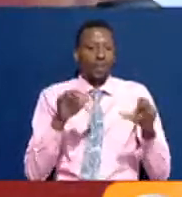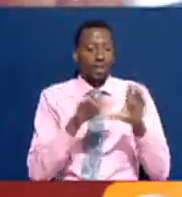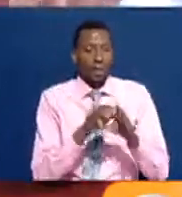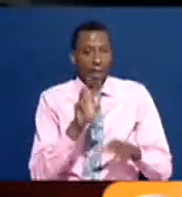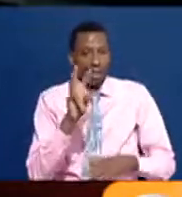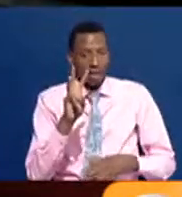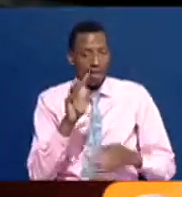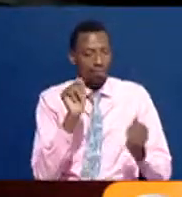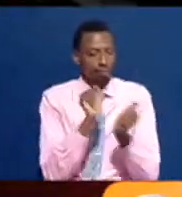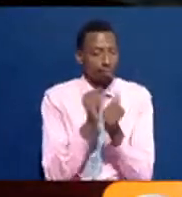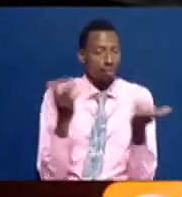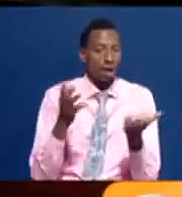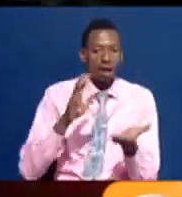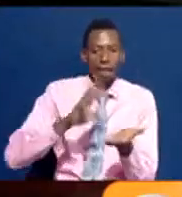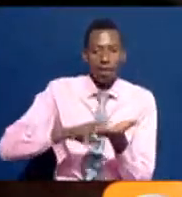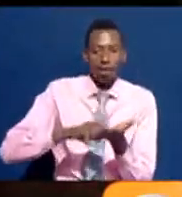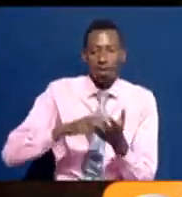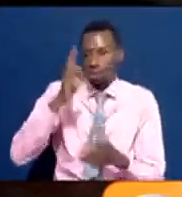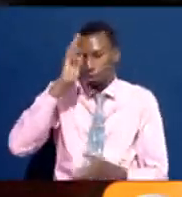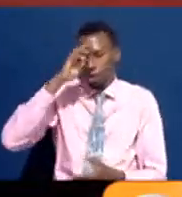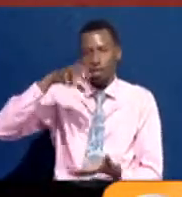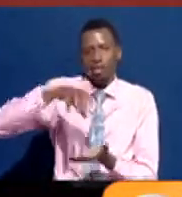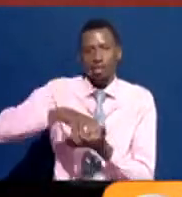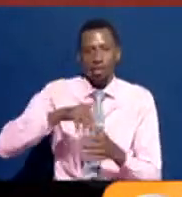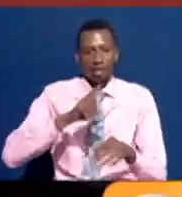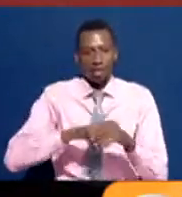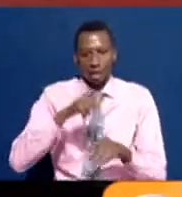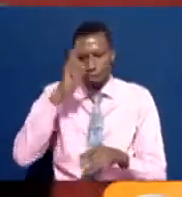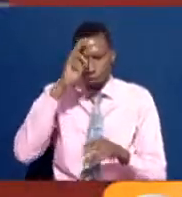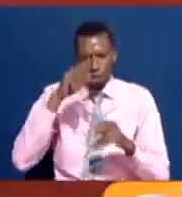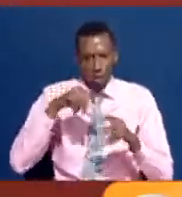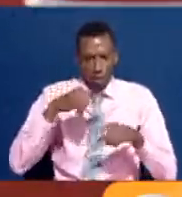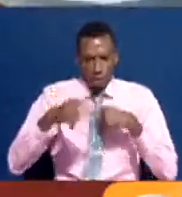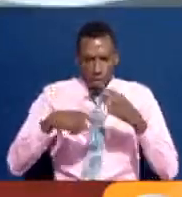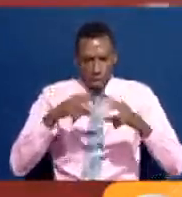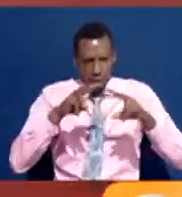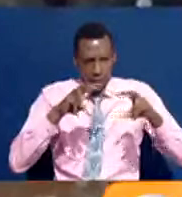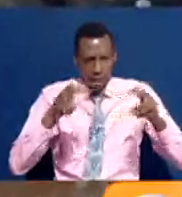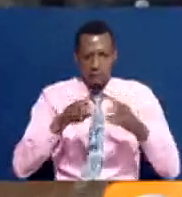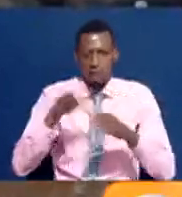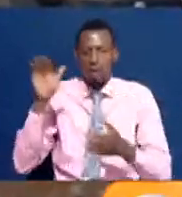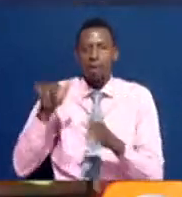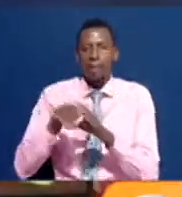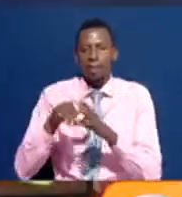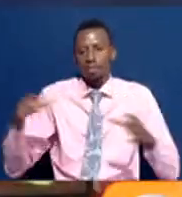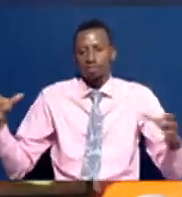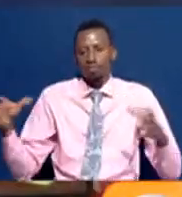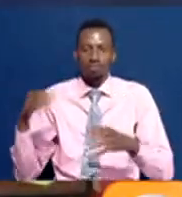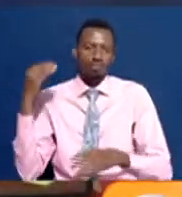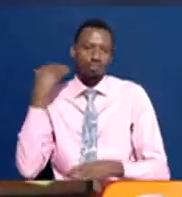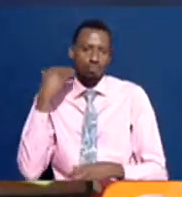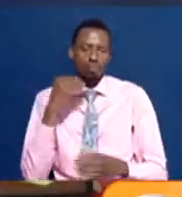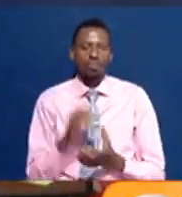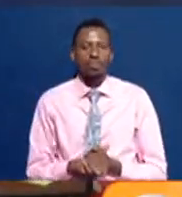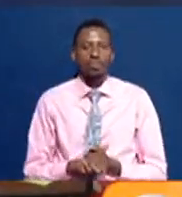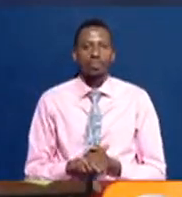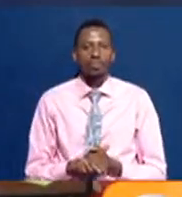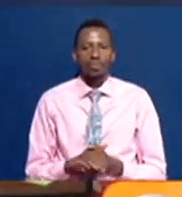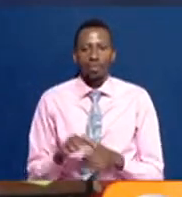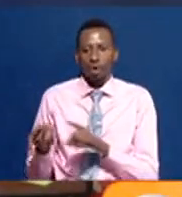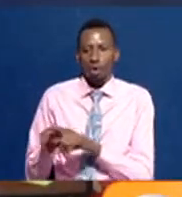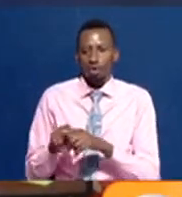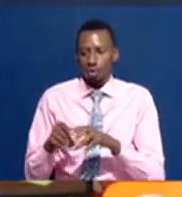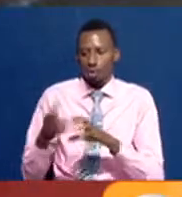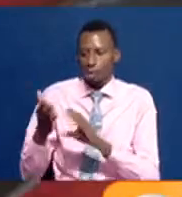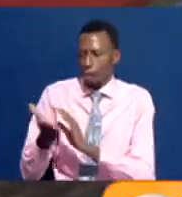custody at the Migori police station as detectives continue to hunt down more members of the gang. Hiyo ni pamoja na panga